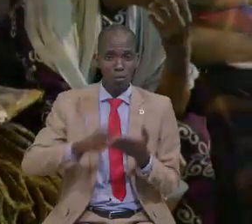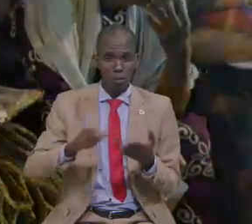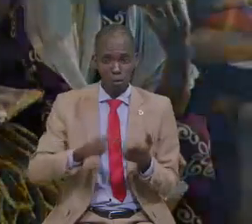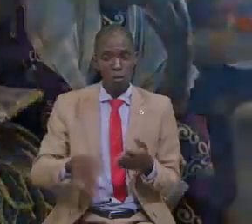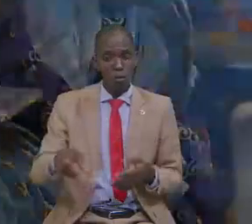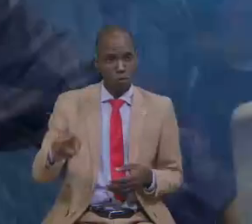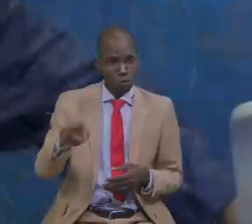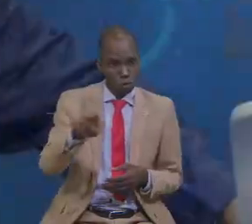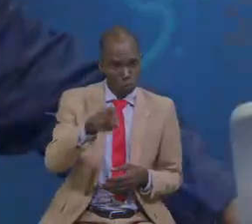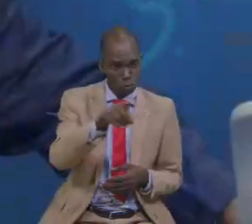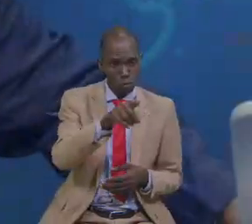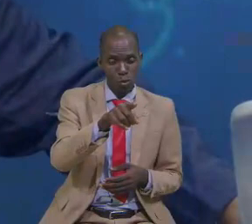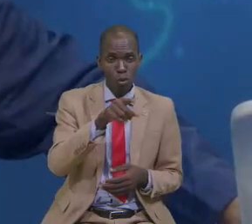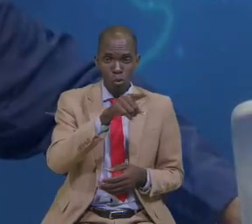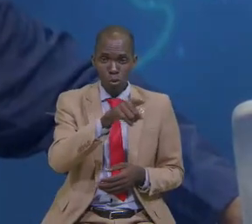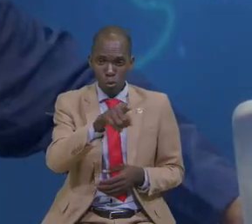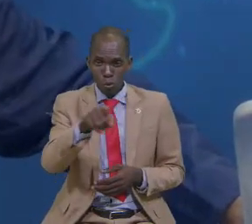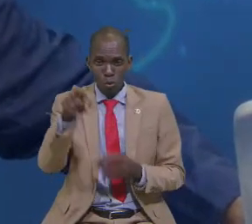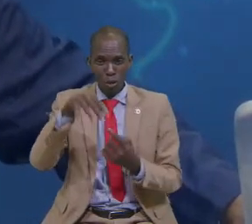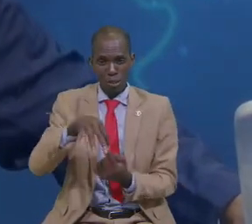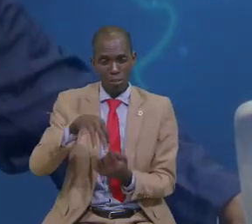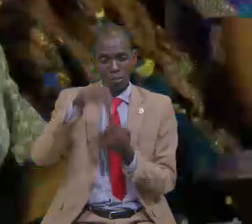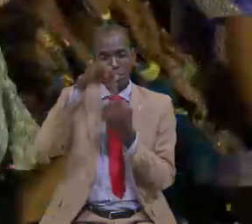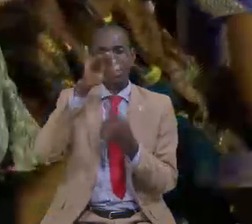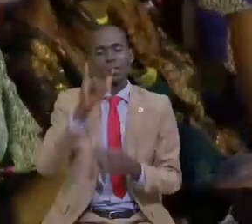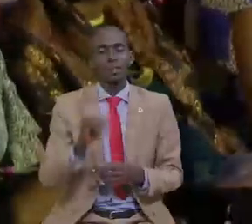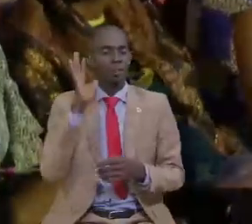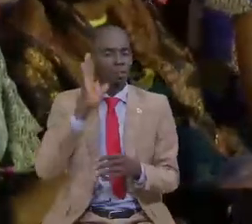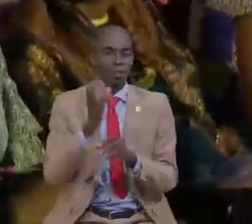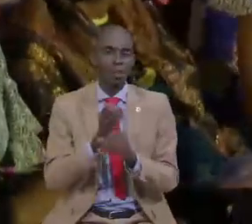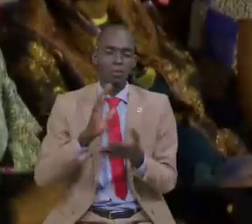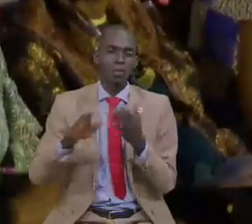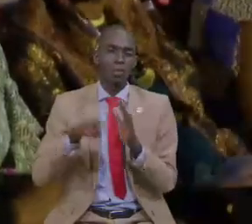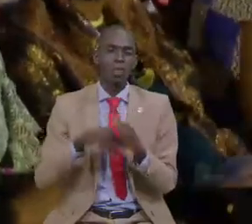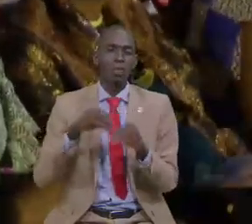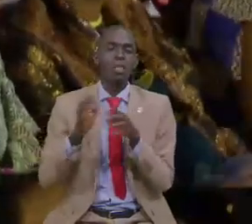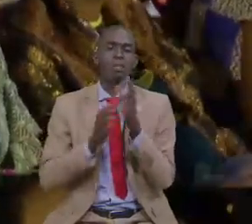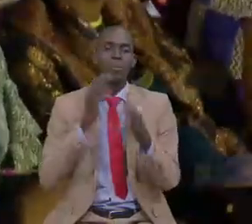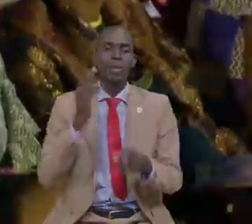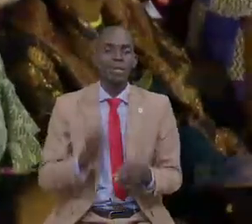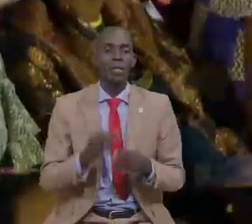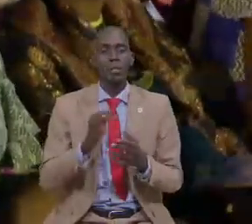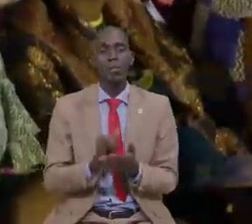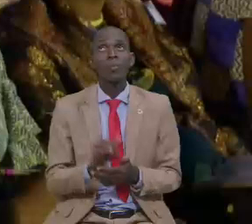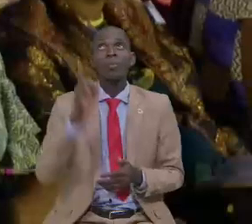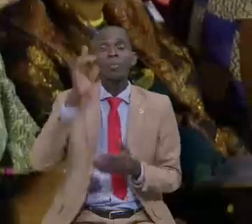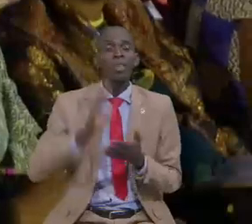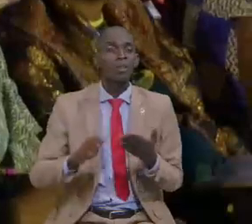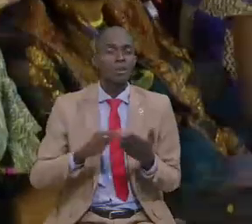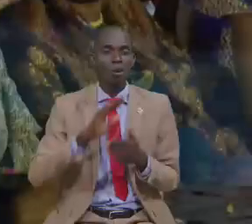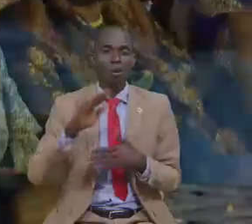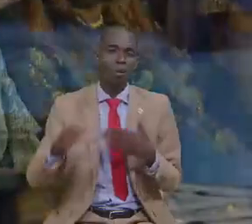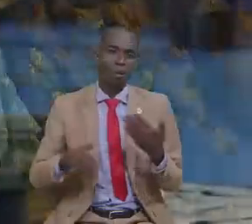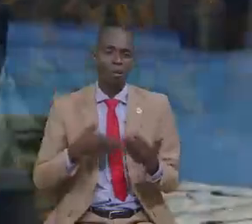but you in particular they will forgive you he forgive us all